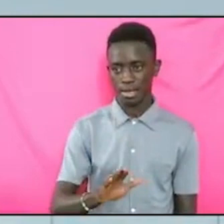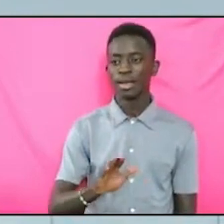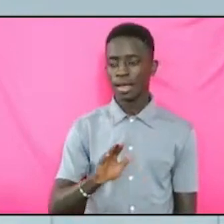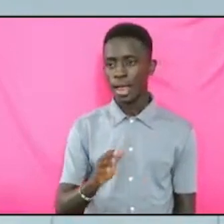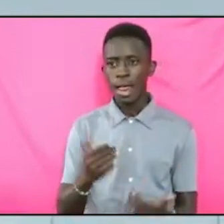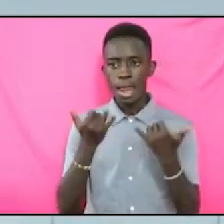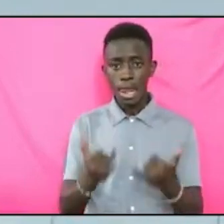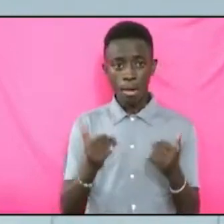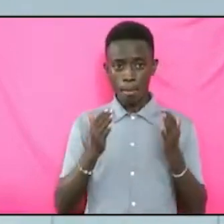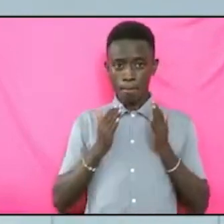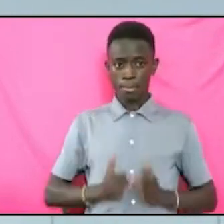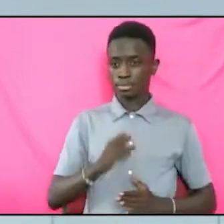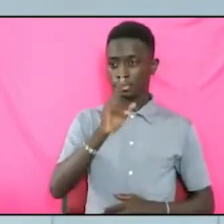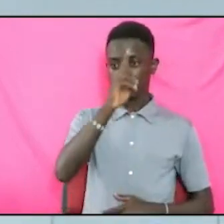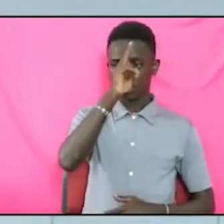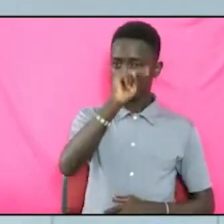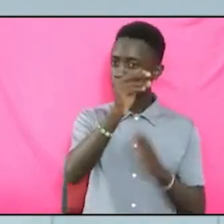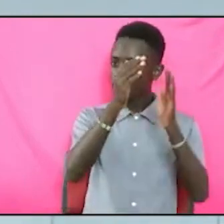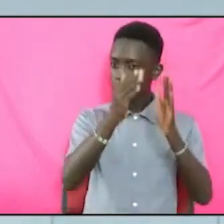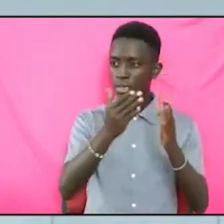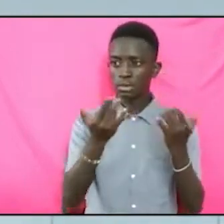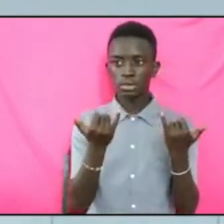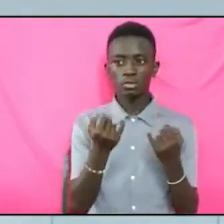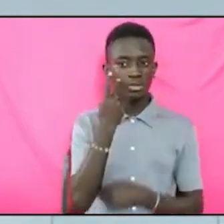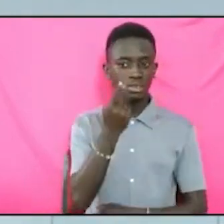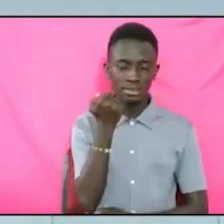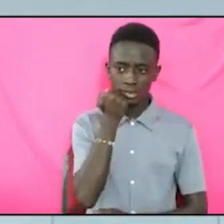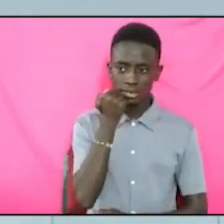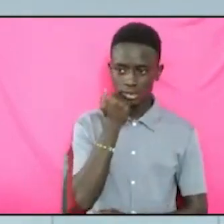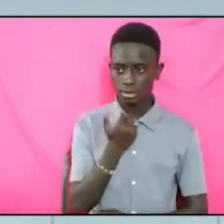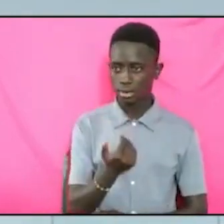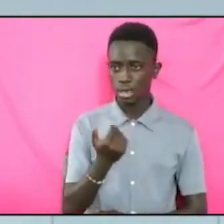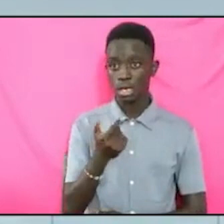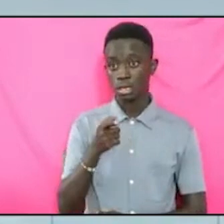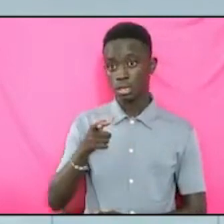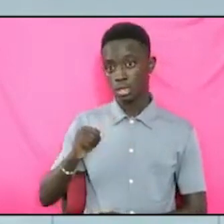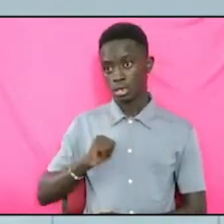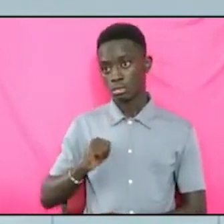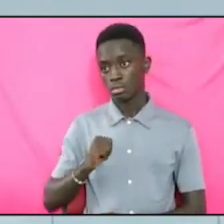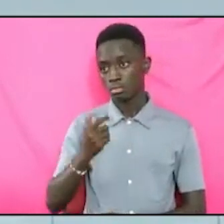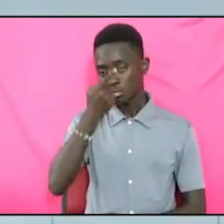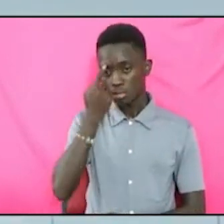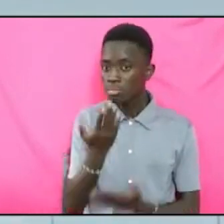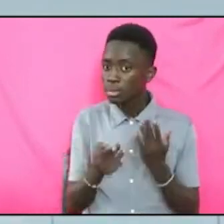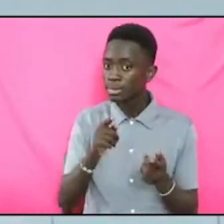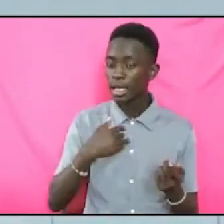And the man is in a situation. And this lady, because she had been transformed,